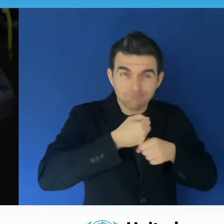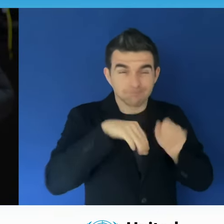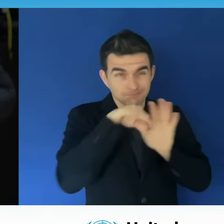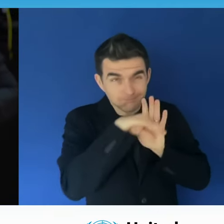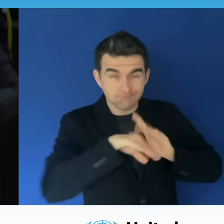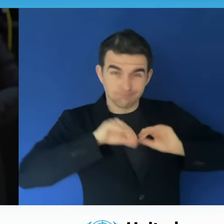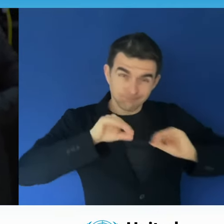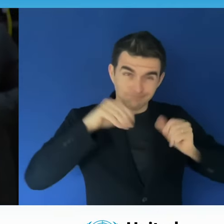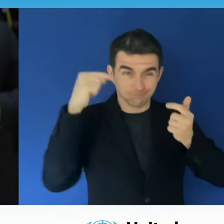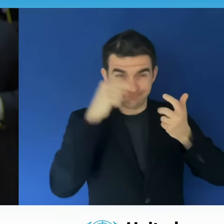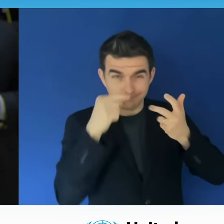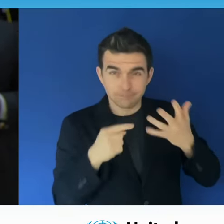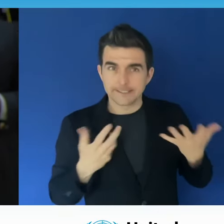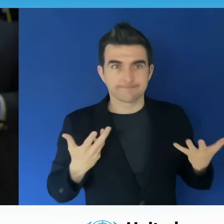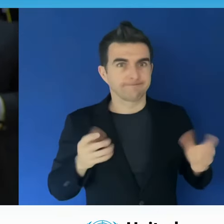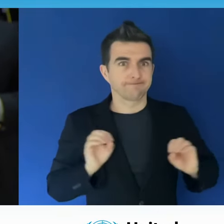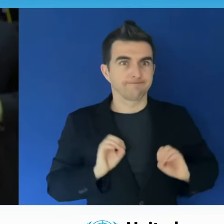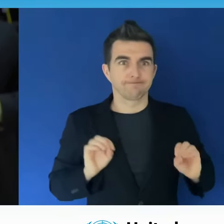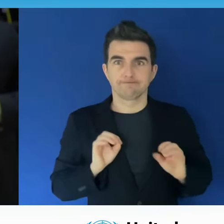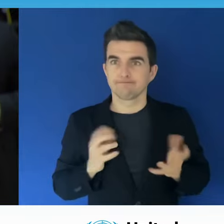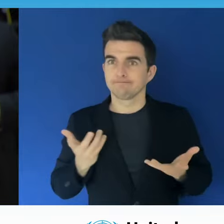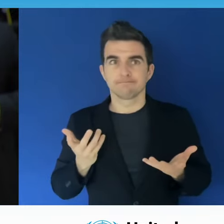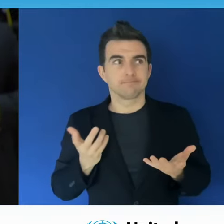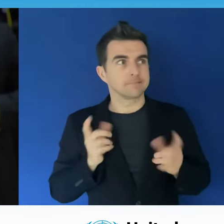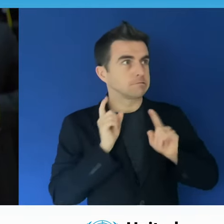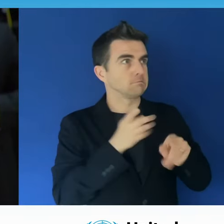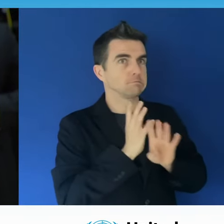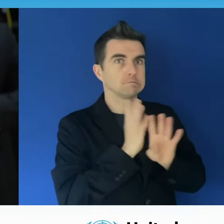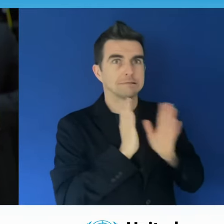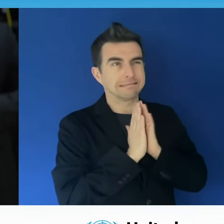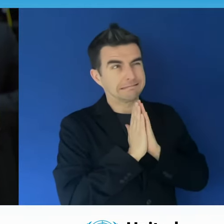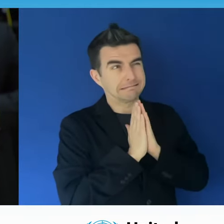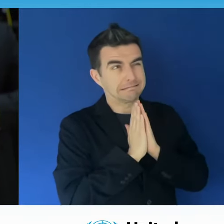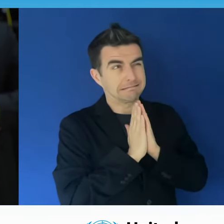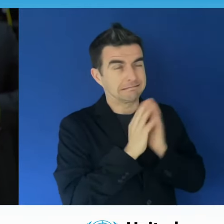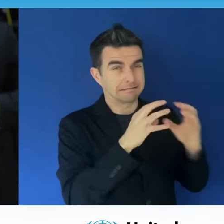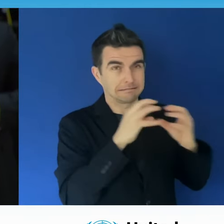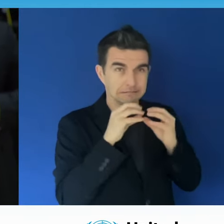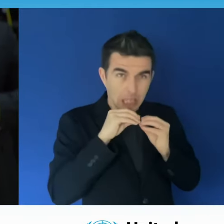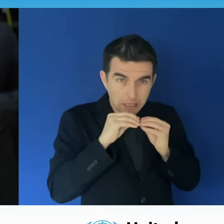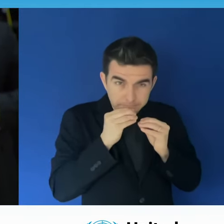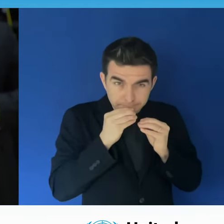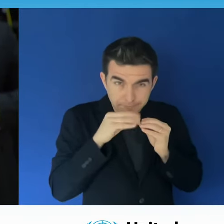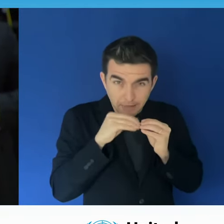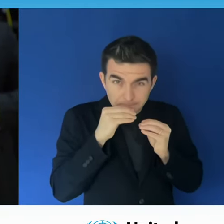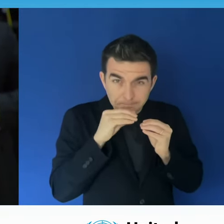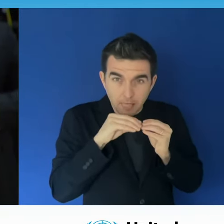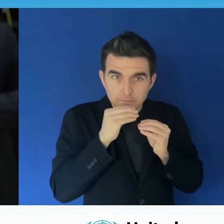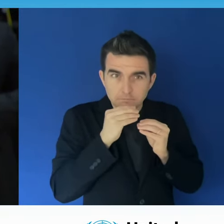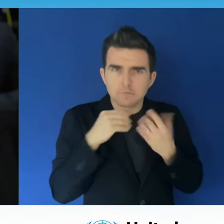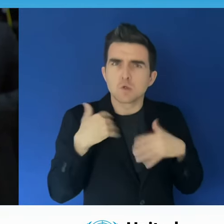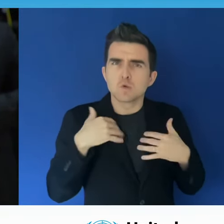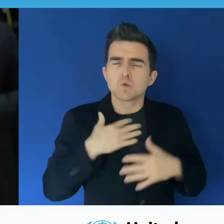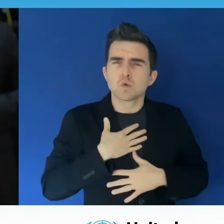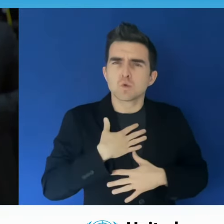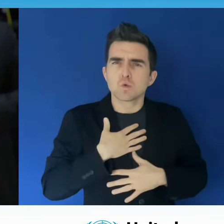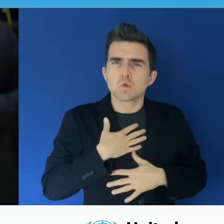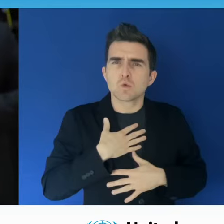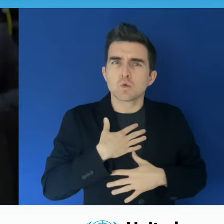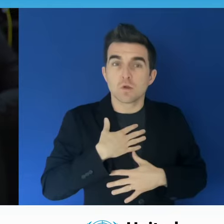day, clean water to drink, and opportunities to work and learn, then we are